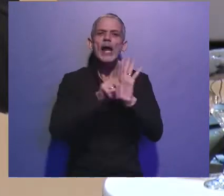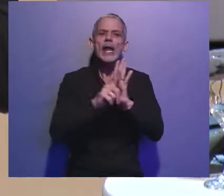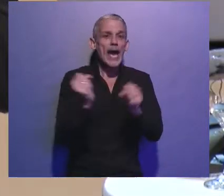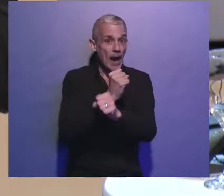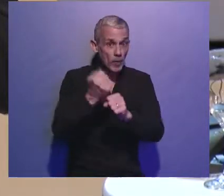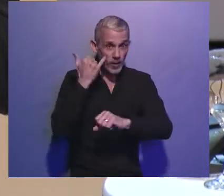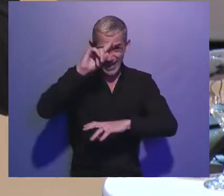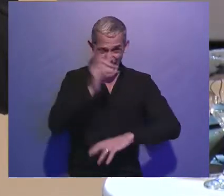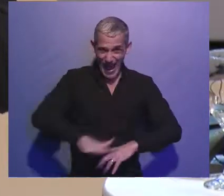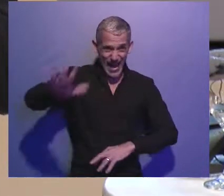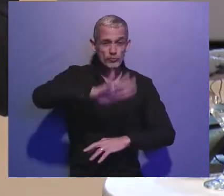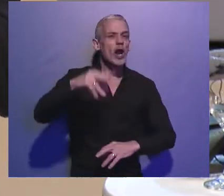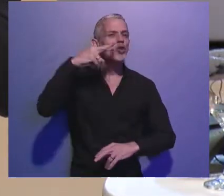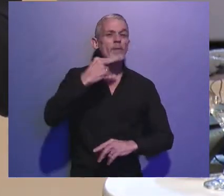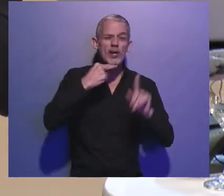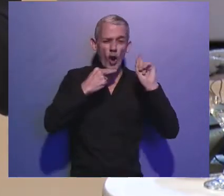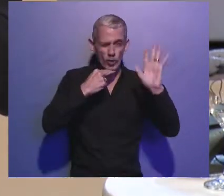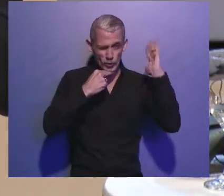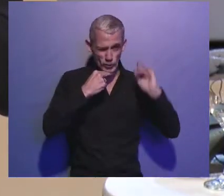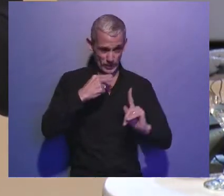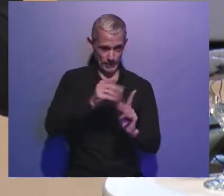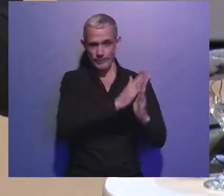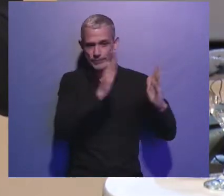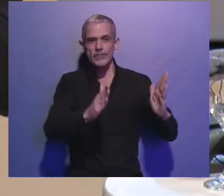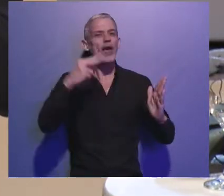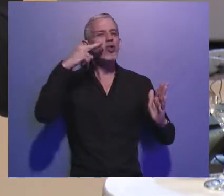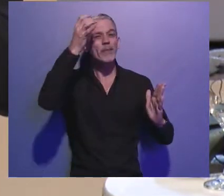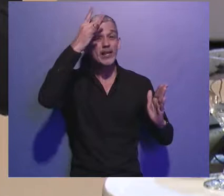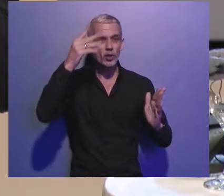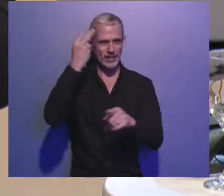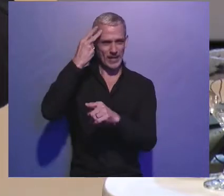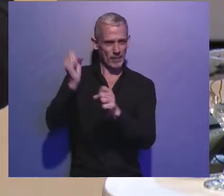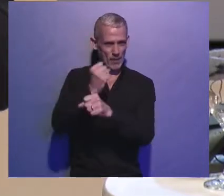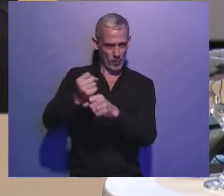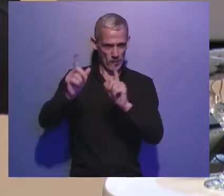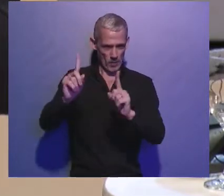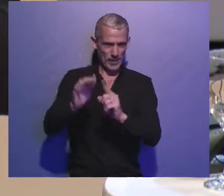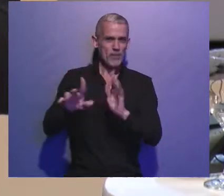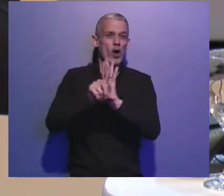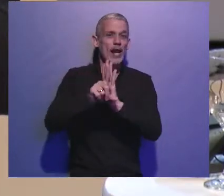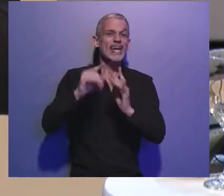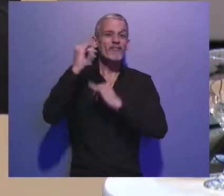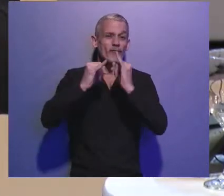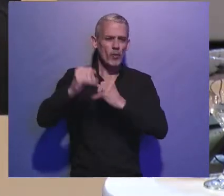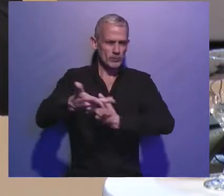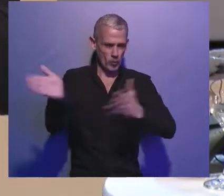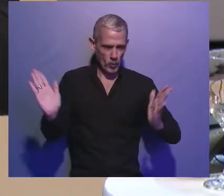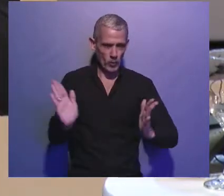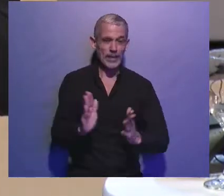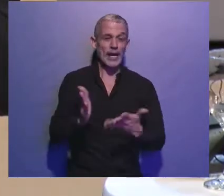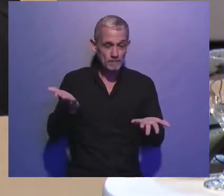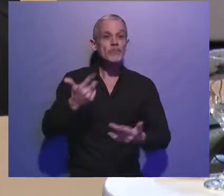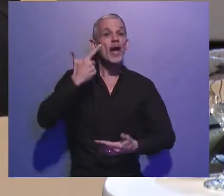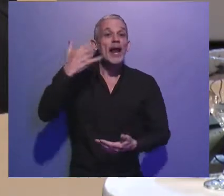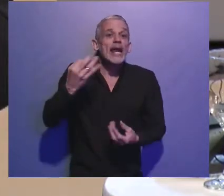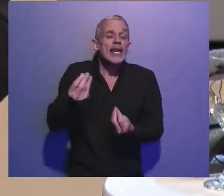in 2012 at the city's level. But the truth is that there was